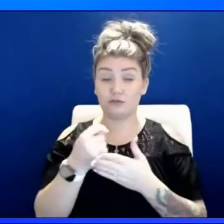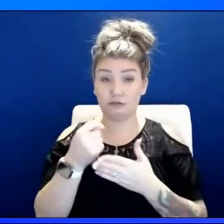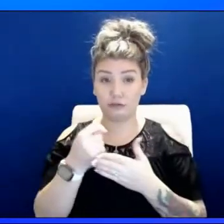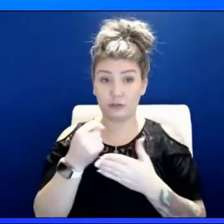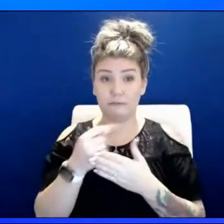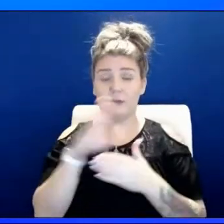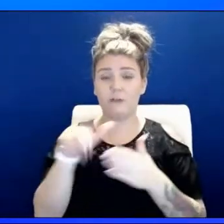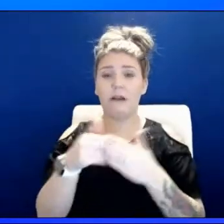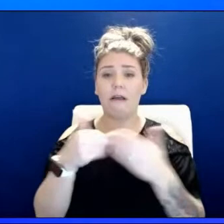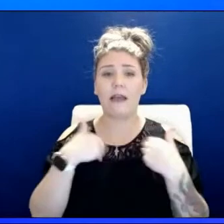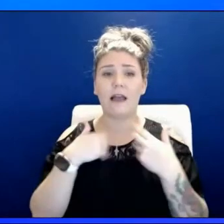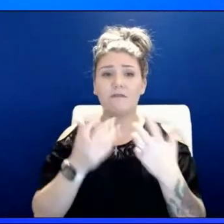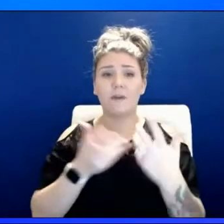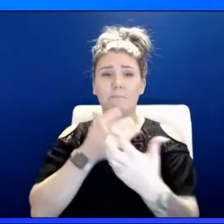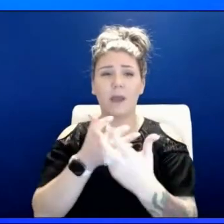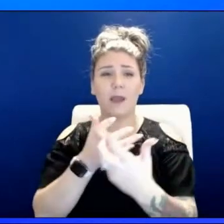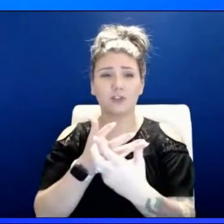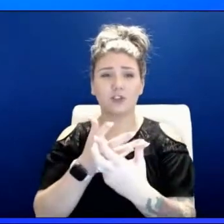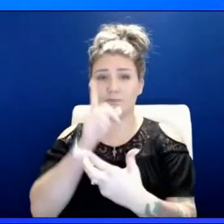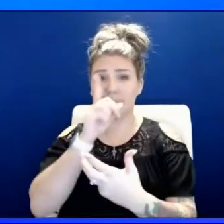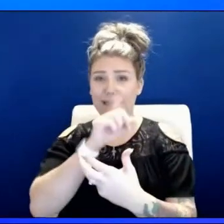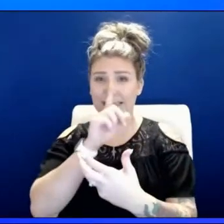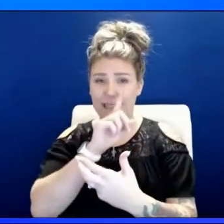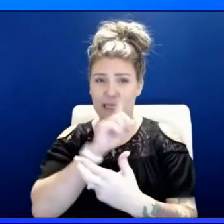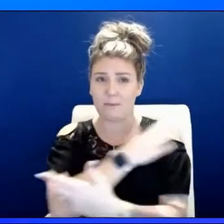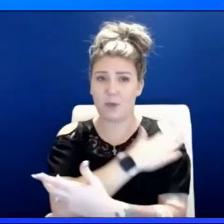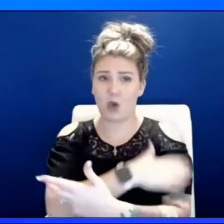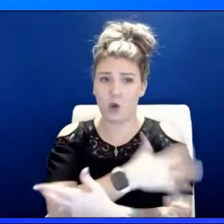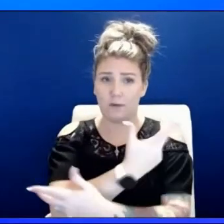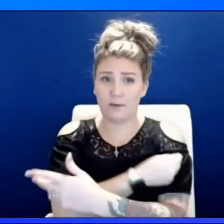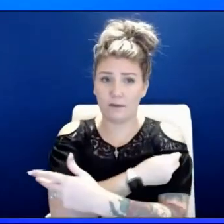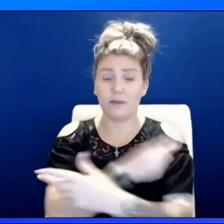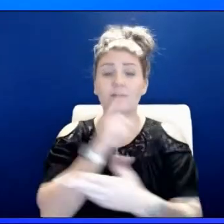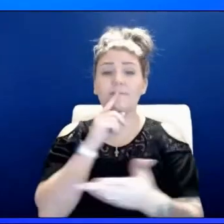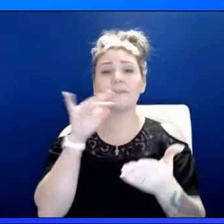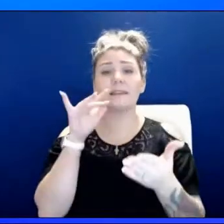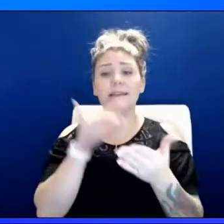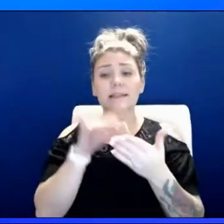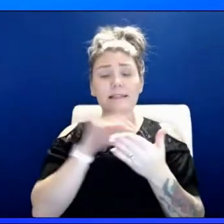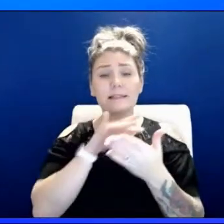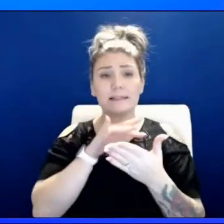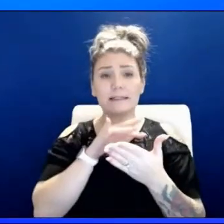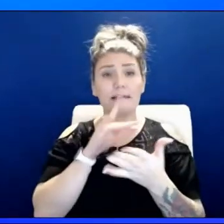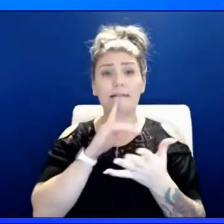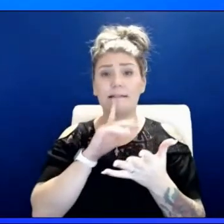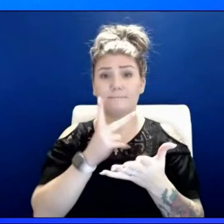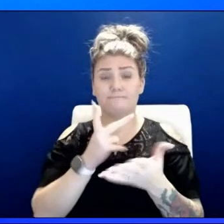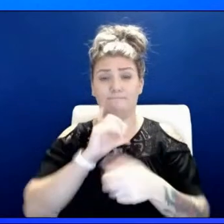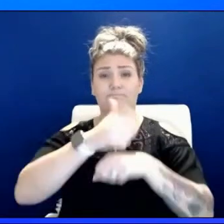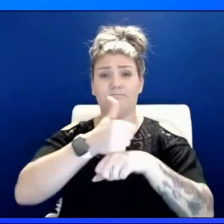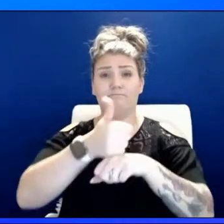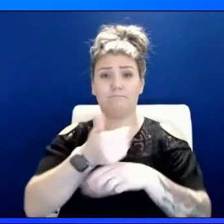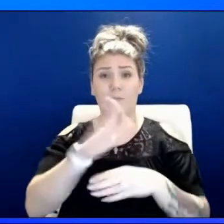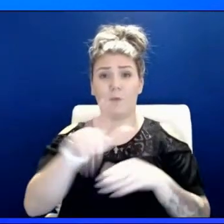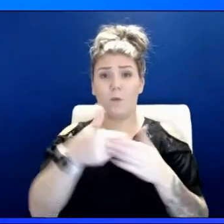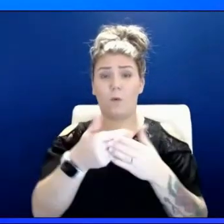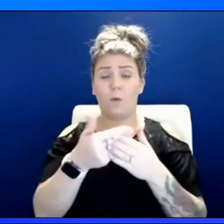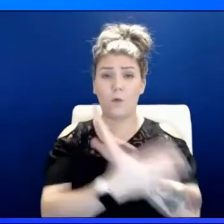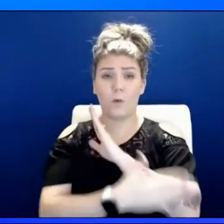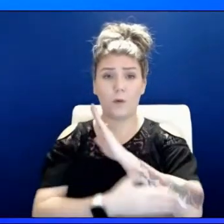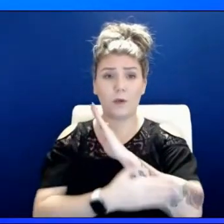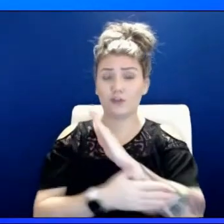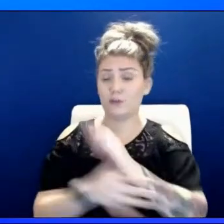arm in them. The study is being enrolled across the country. We have a site in our KU health system